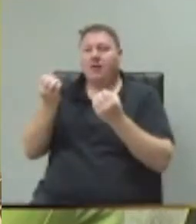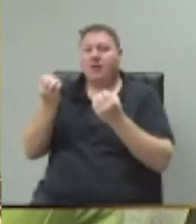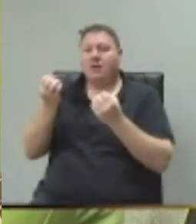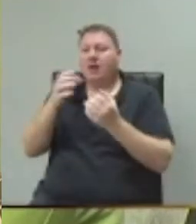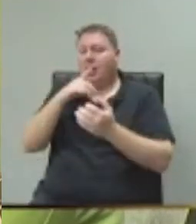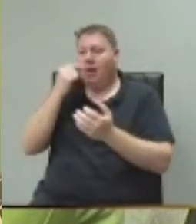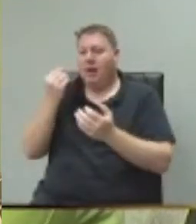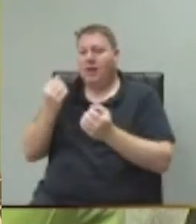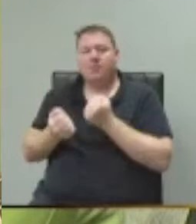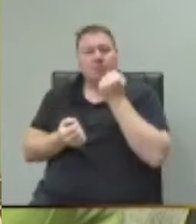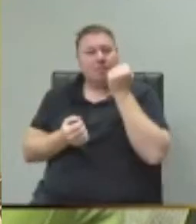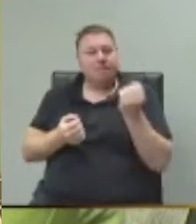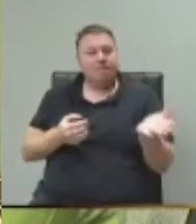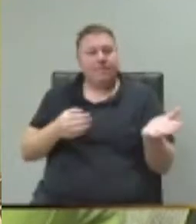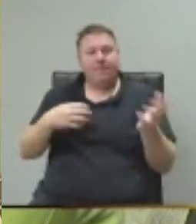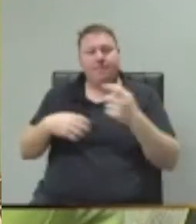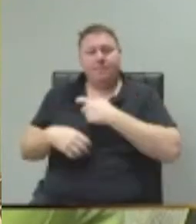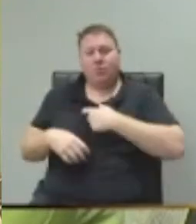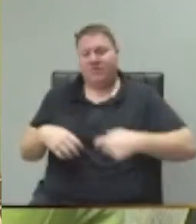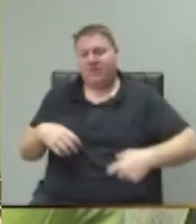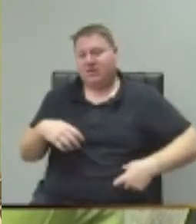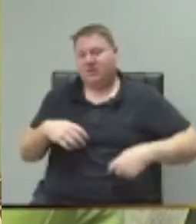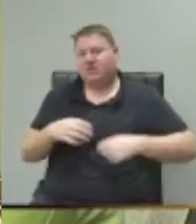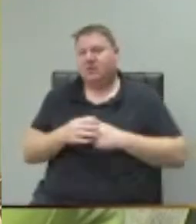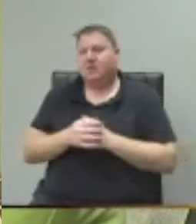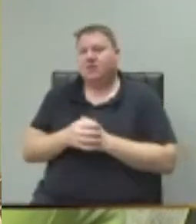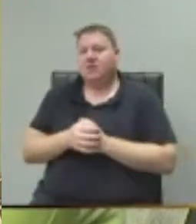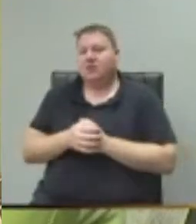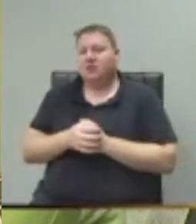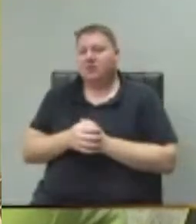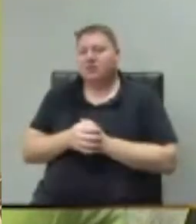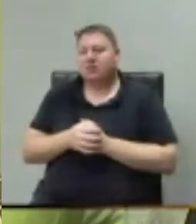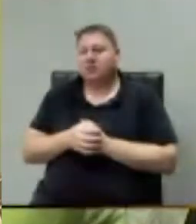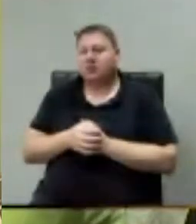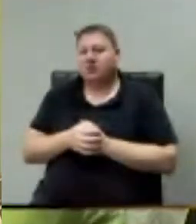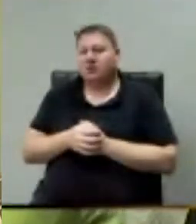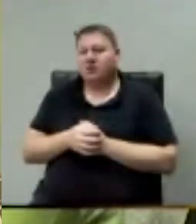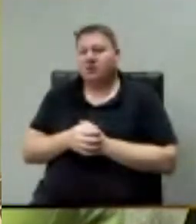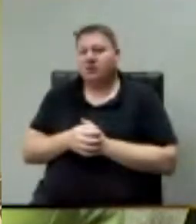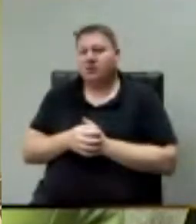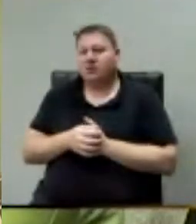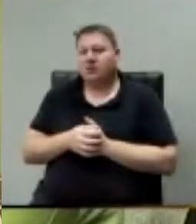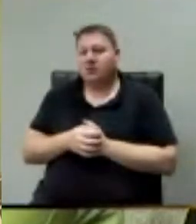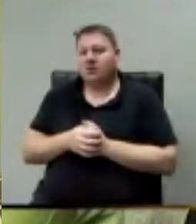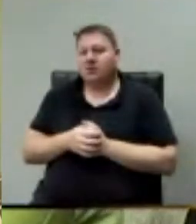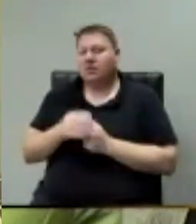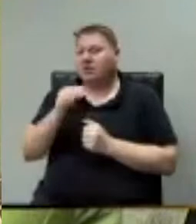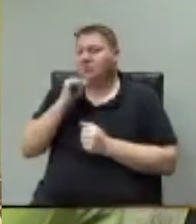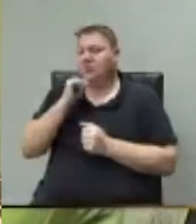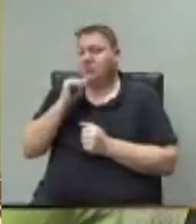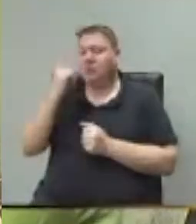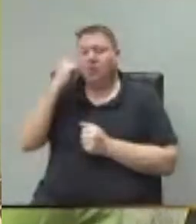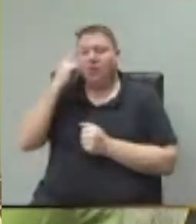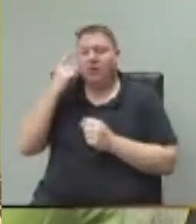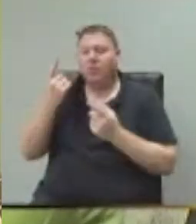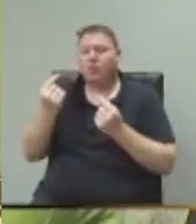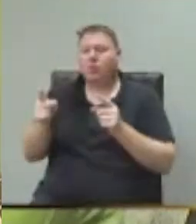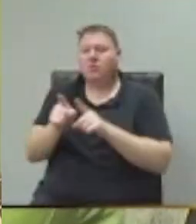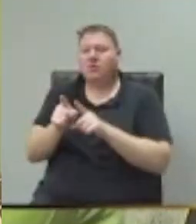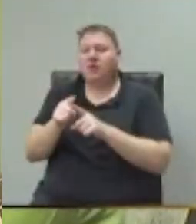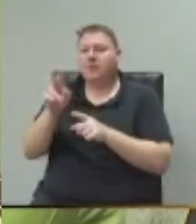we going to shortlist, but we don't think we're going to shortlist like what we did with the